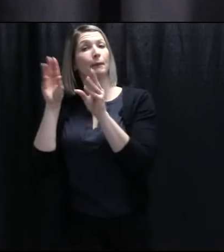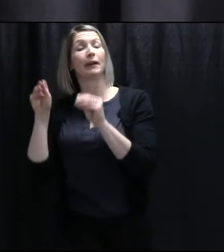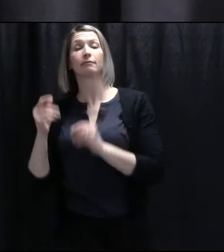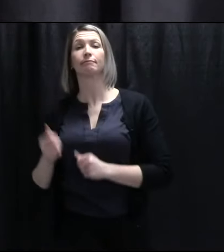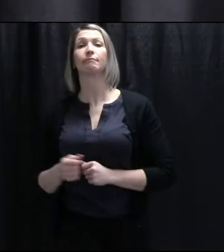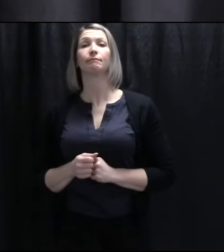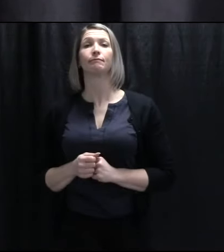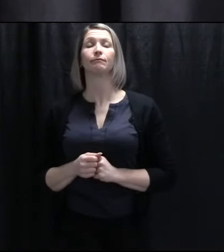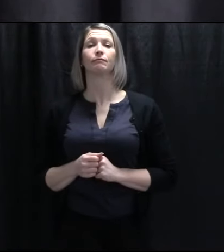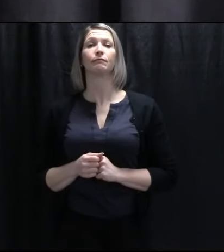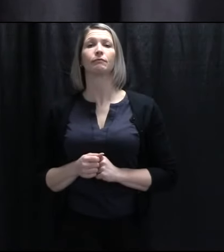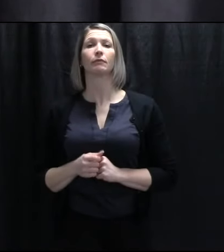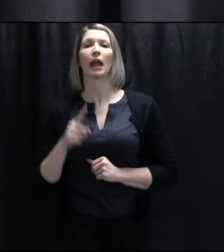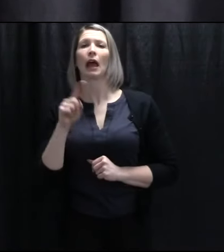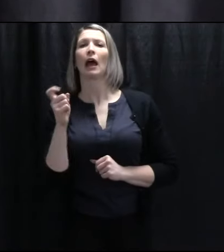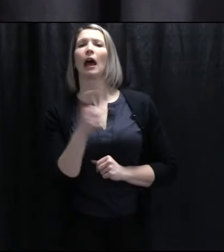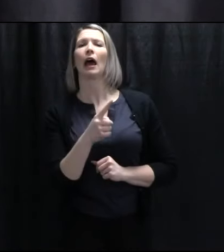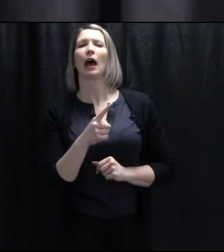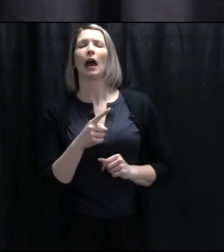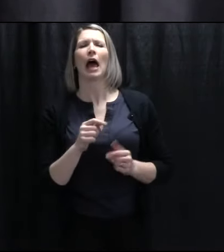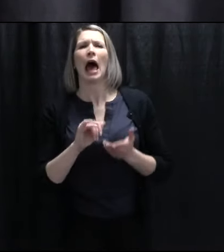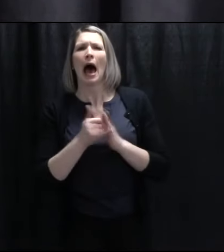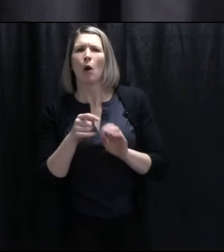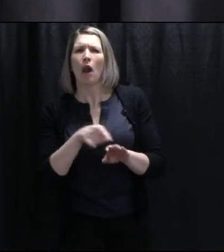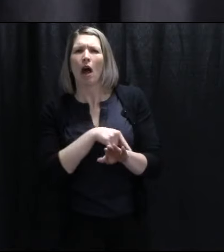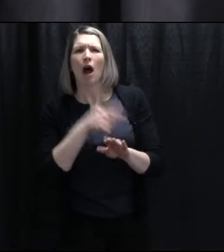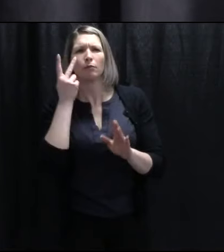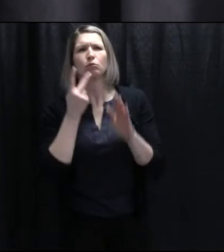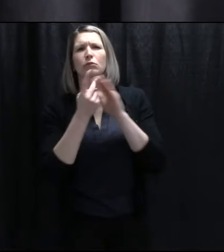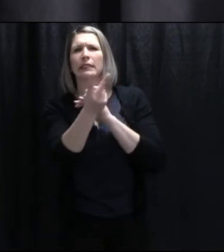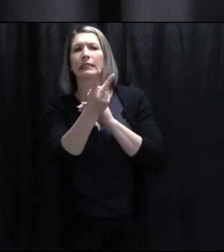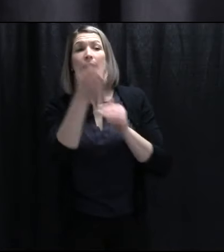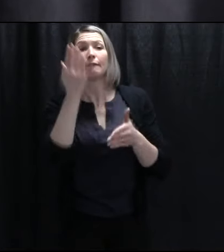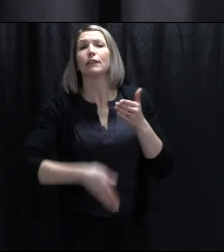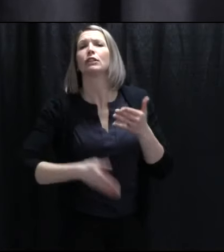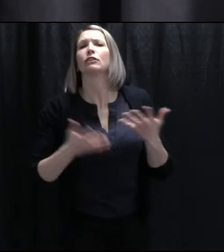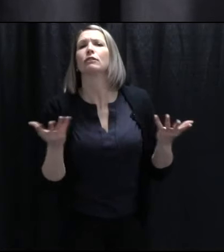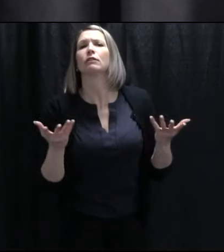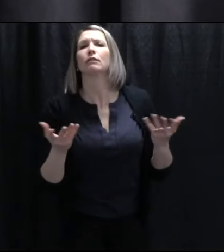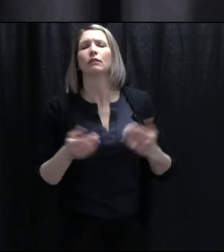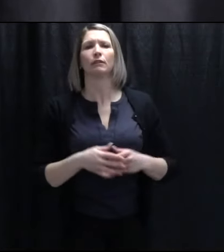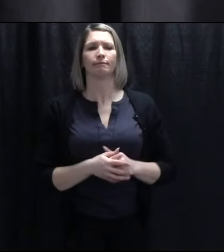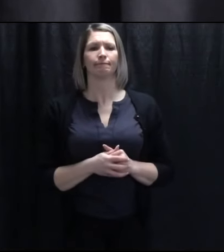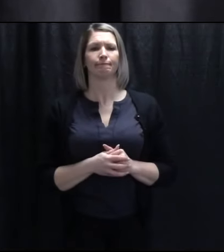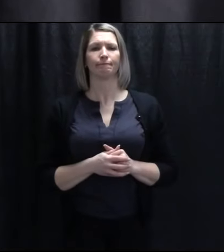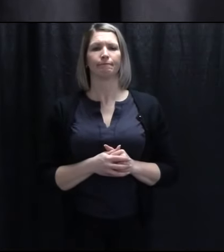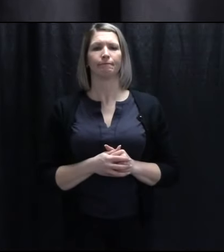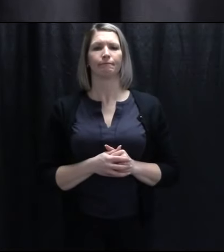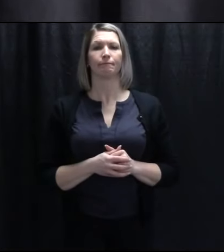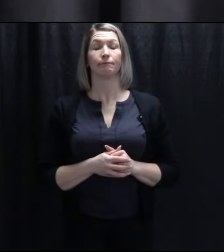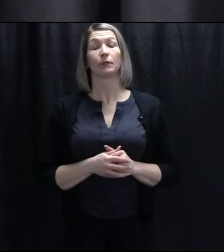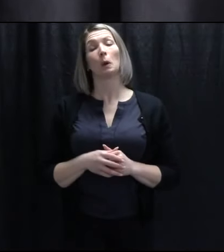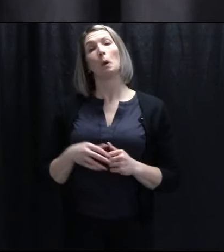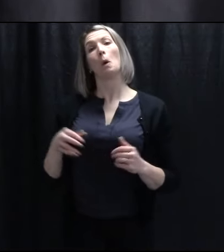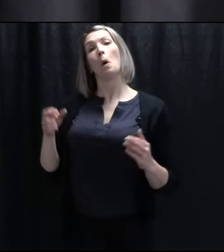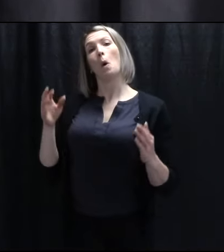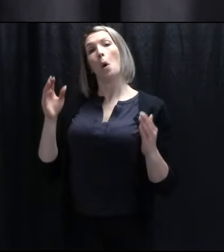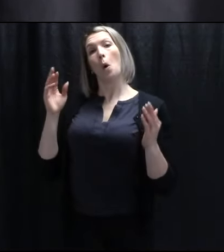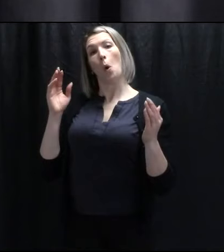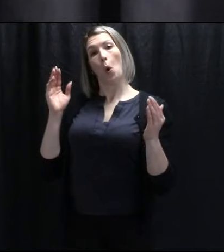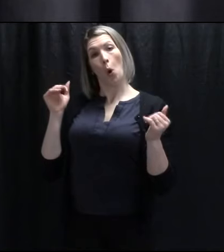on how long this public health emergency might go on for? We have, we're hoping for the best